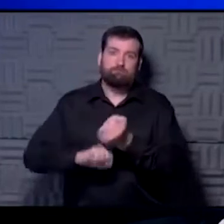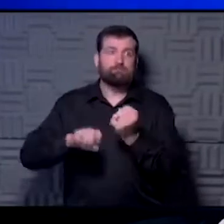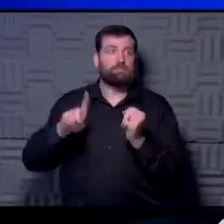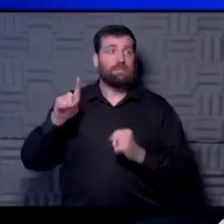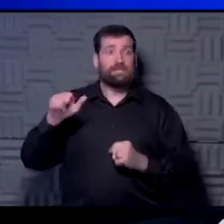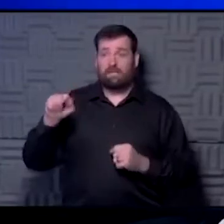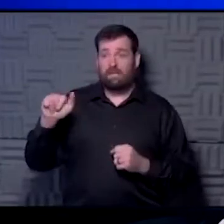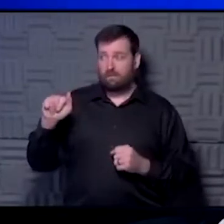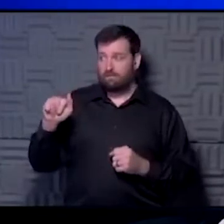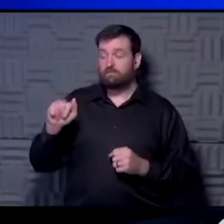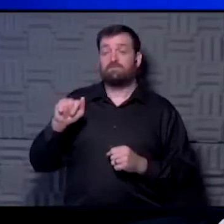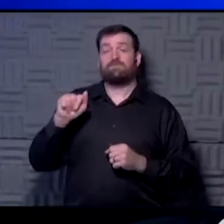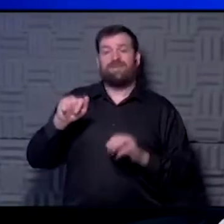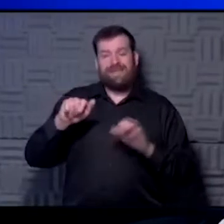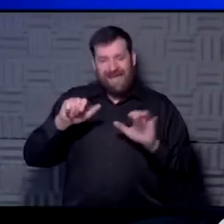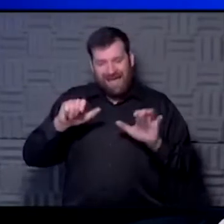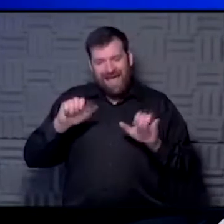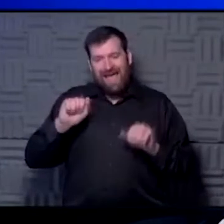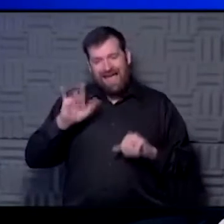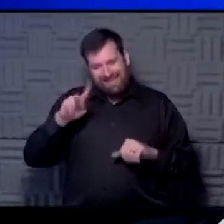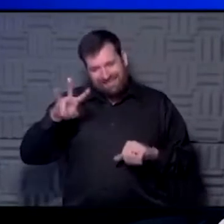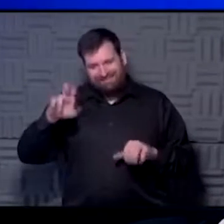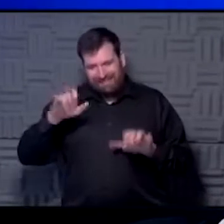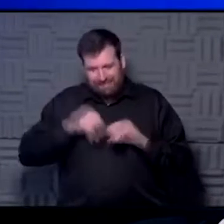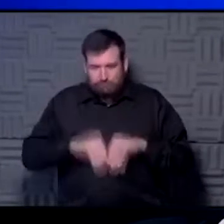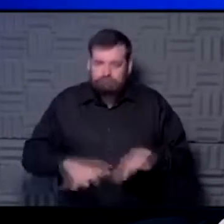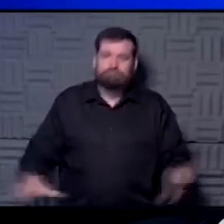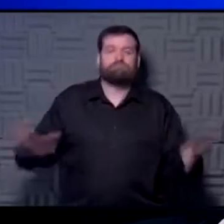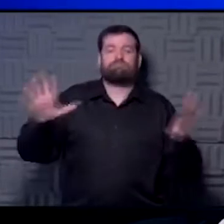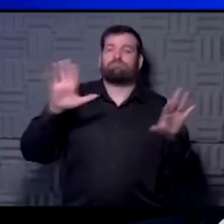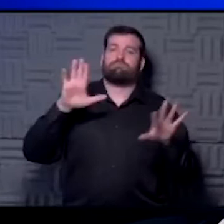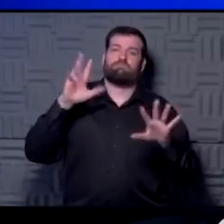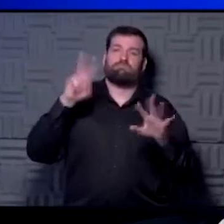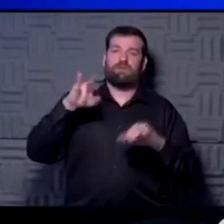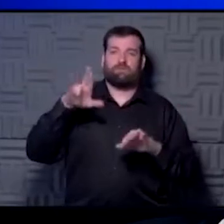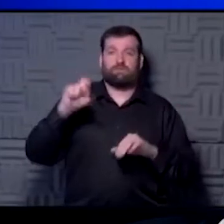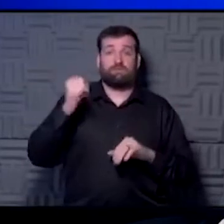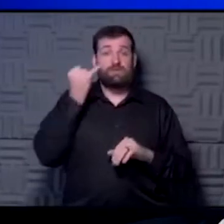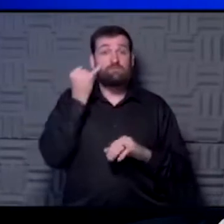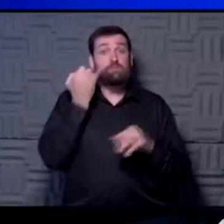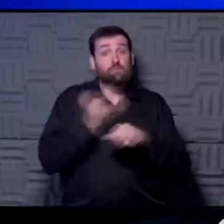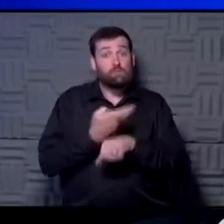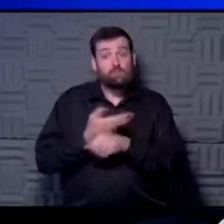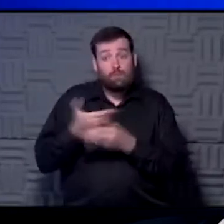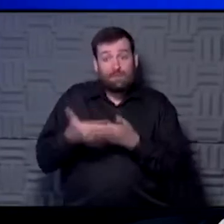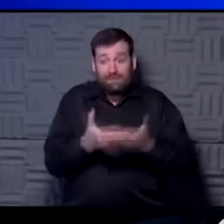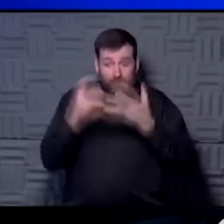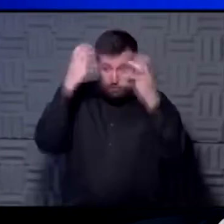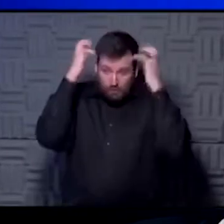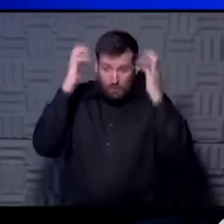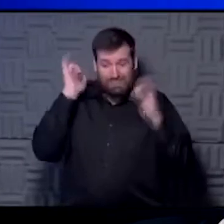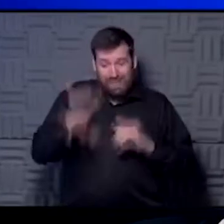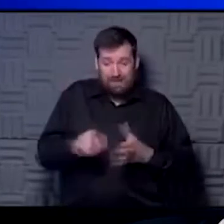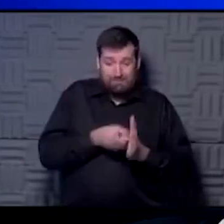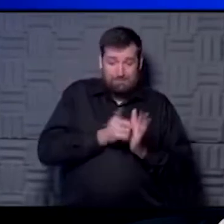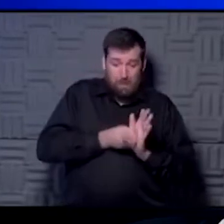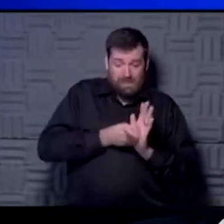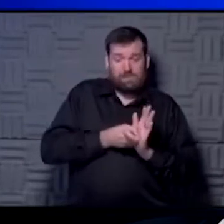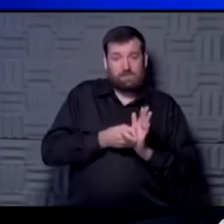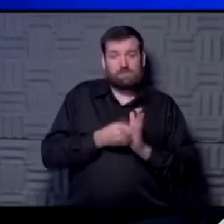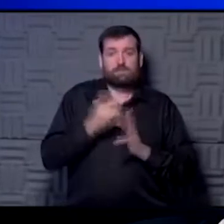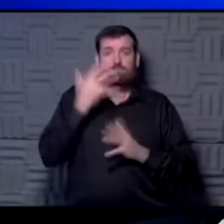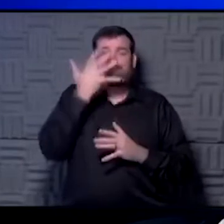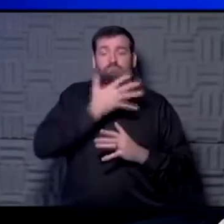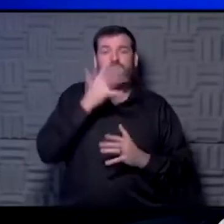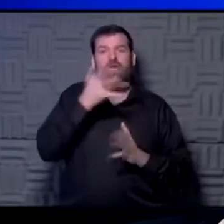you actively shed virus, and even if you use some baby shampoo, if you were to kill all the virus at that moment in your nasal sinuses,